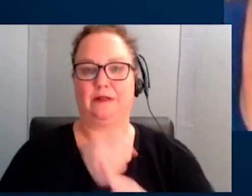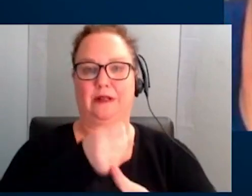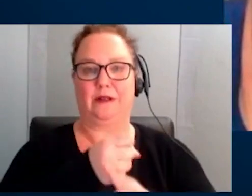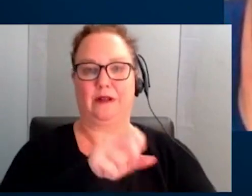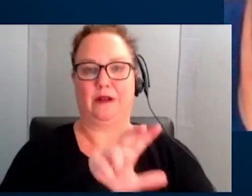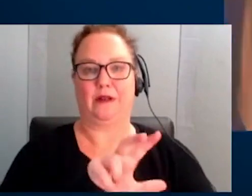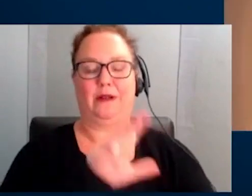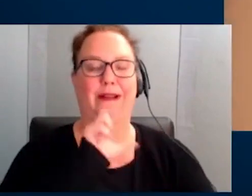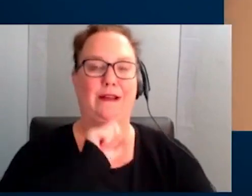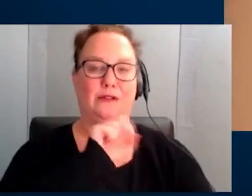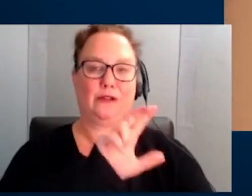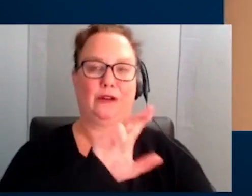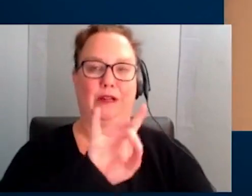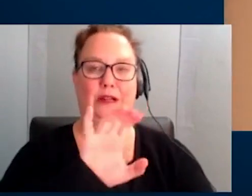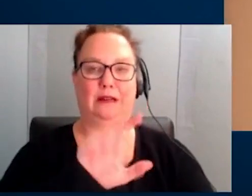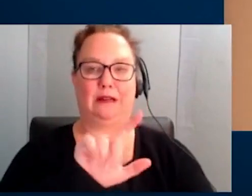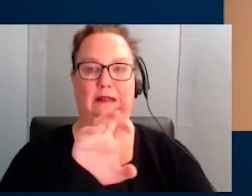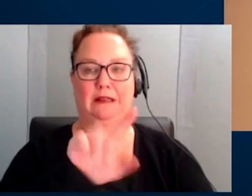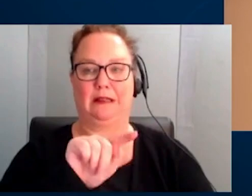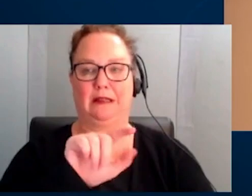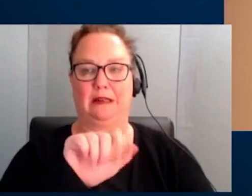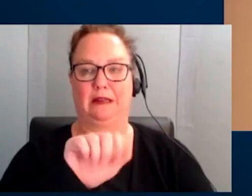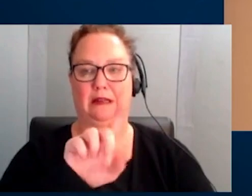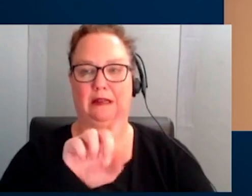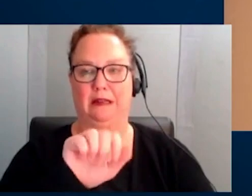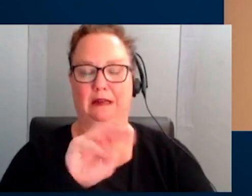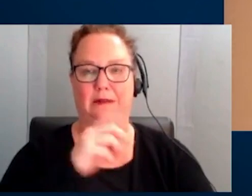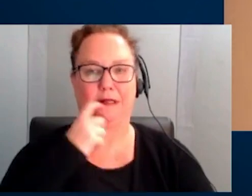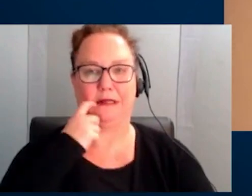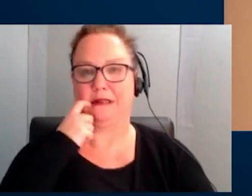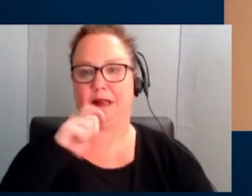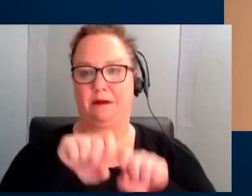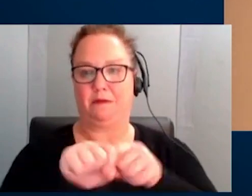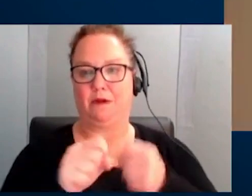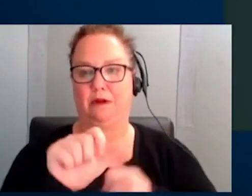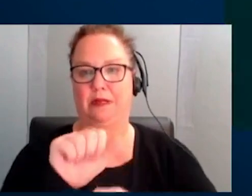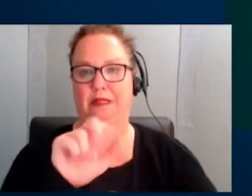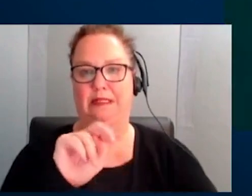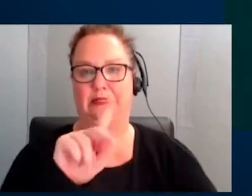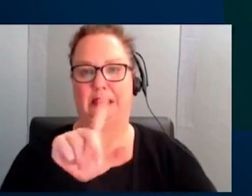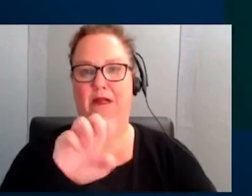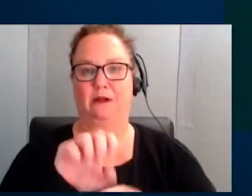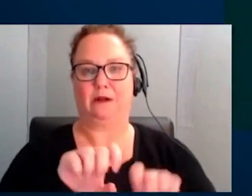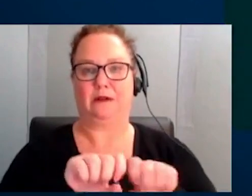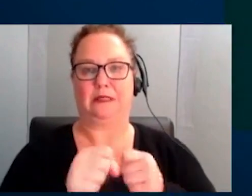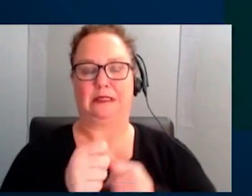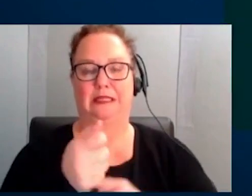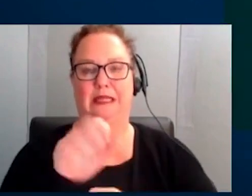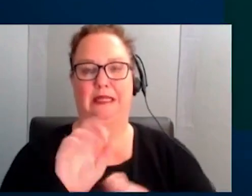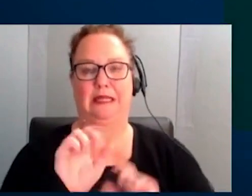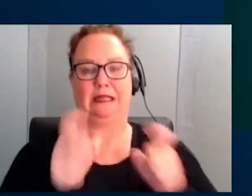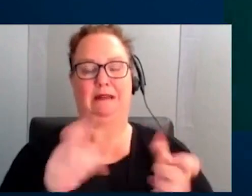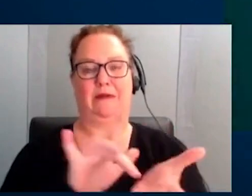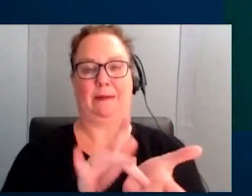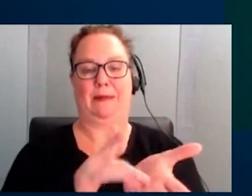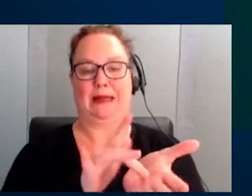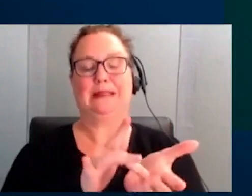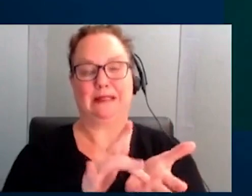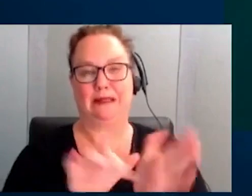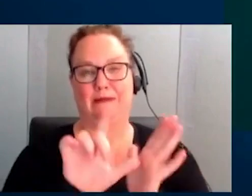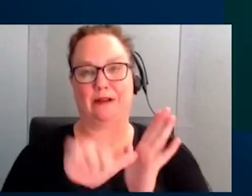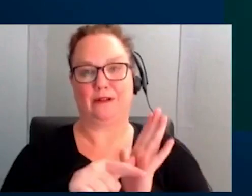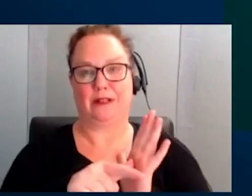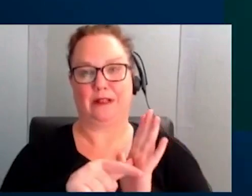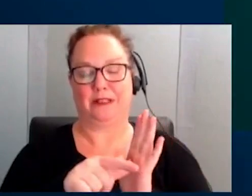Clint Adams. He became addicted after breaking his ankle when he was 19. Prescribed medication eventually led him down a